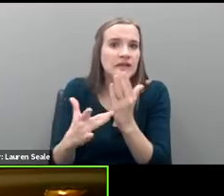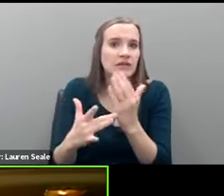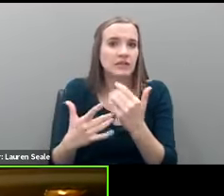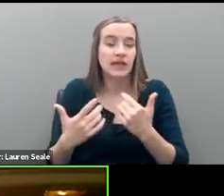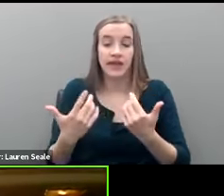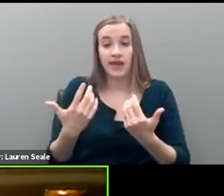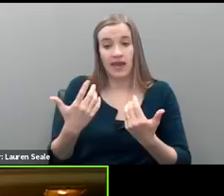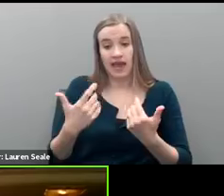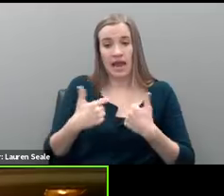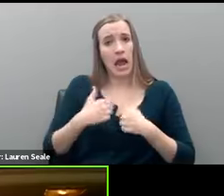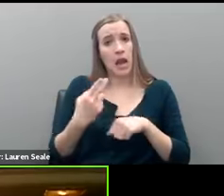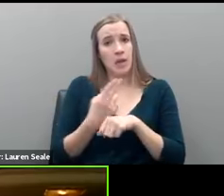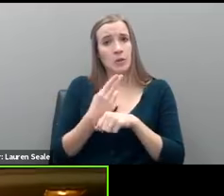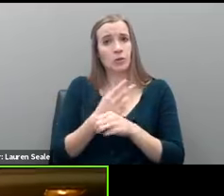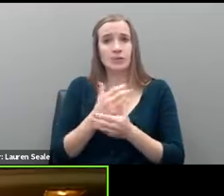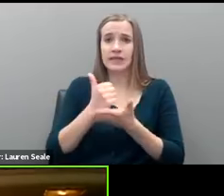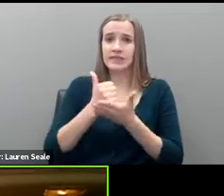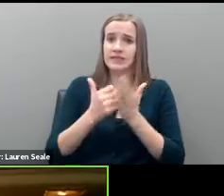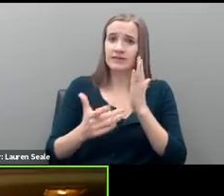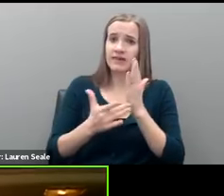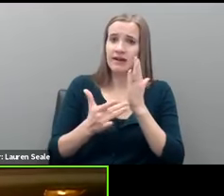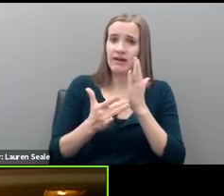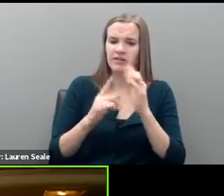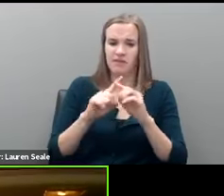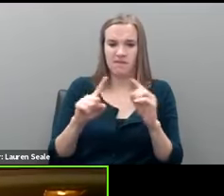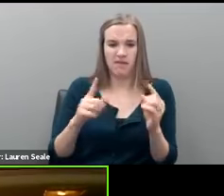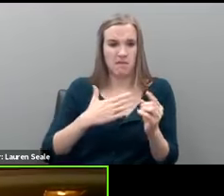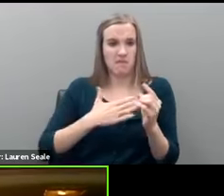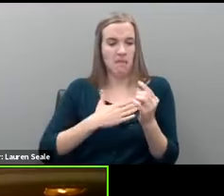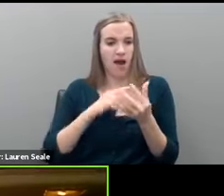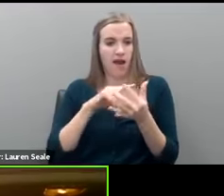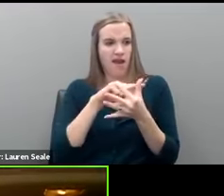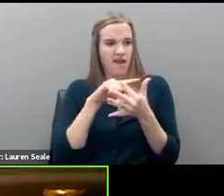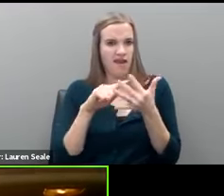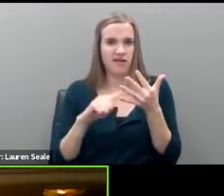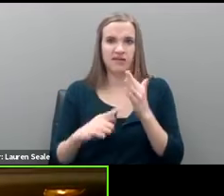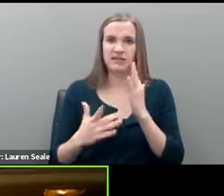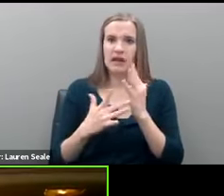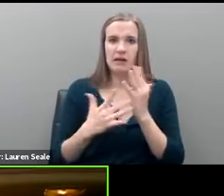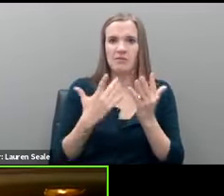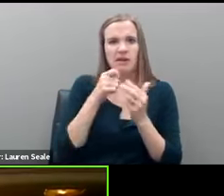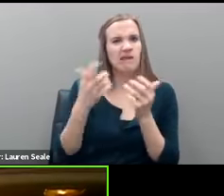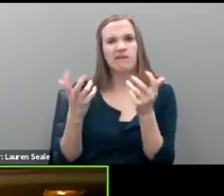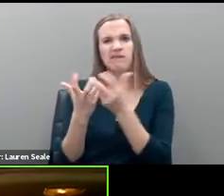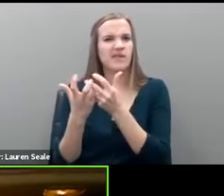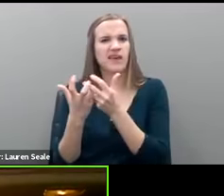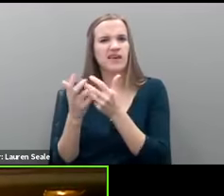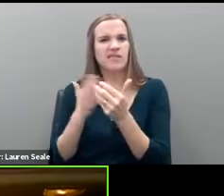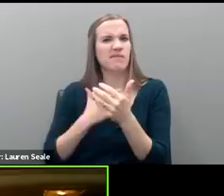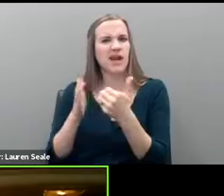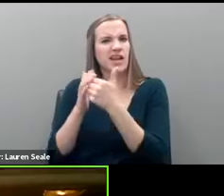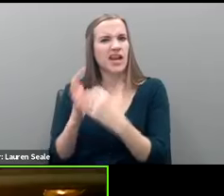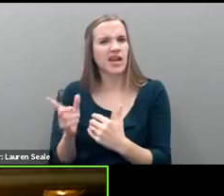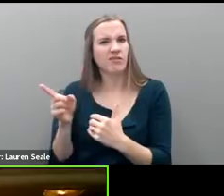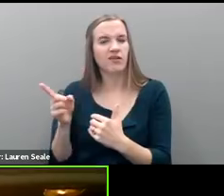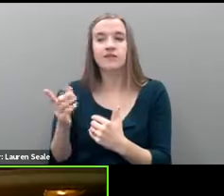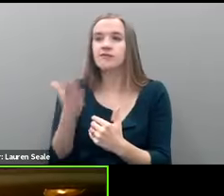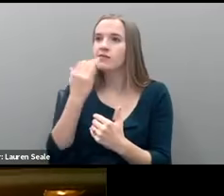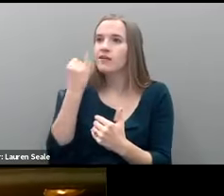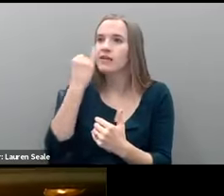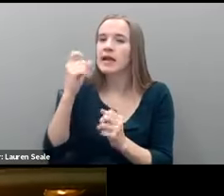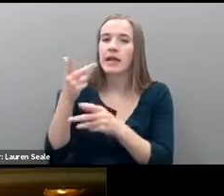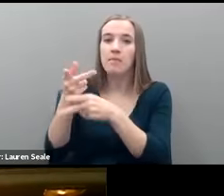work for my neighbor or next door. And it's quite an investment. So that Right. lending library is awesome.